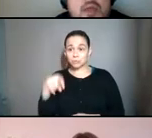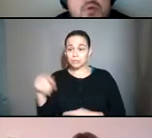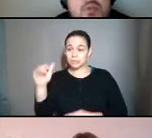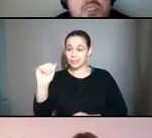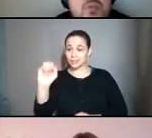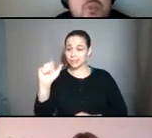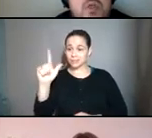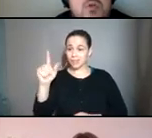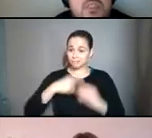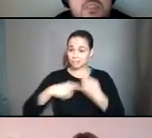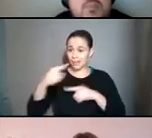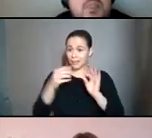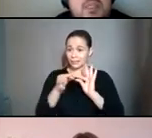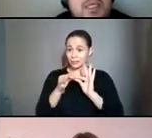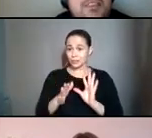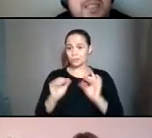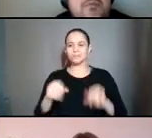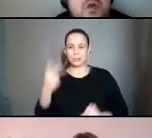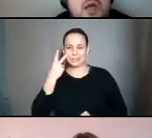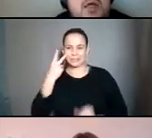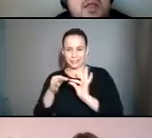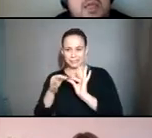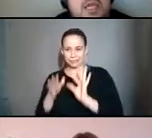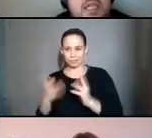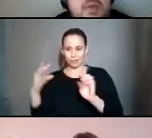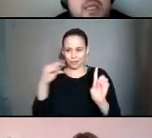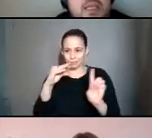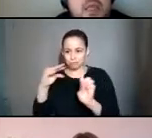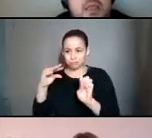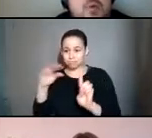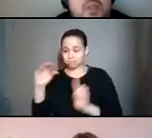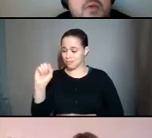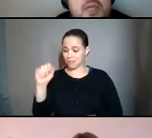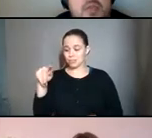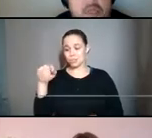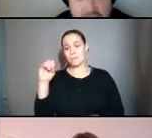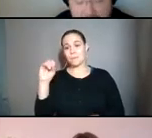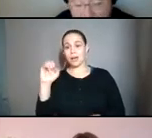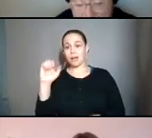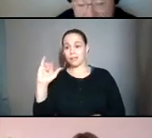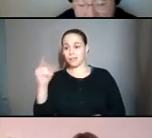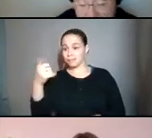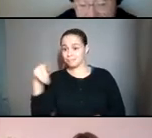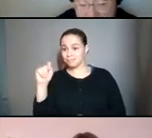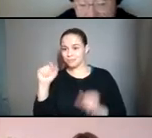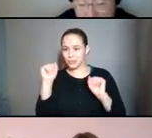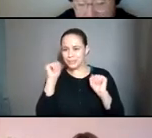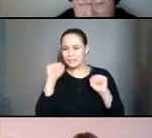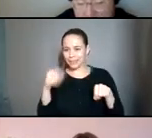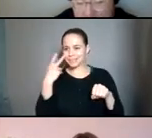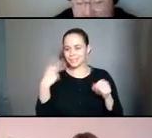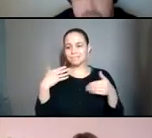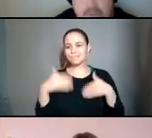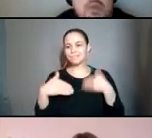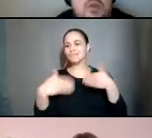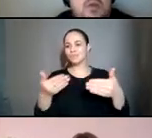ASL interpreter is spotlighted and you will be able to see her throughout this morning's presentation. We are going to go